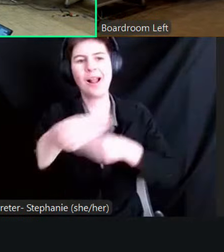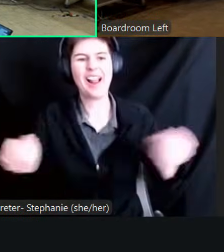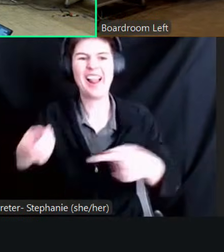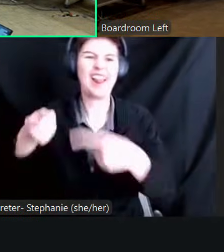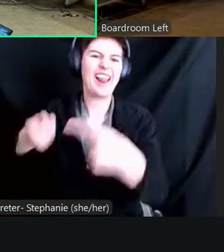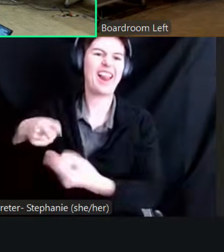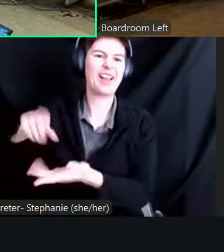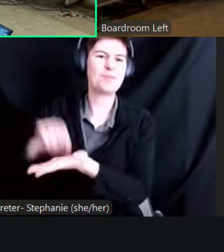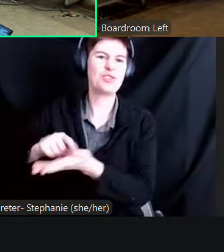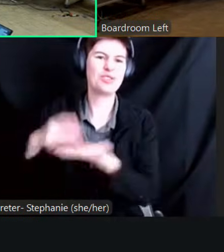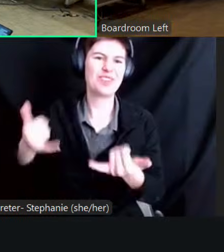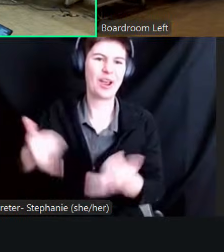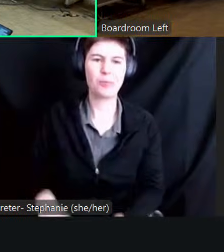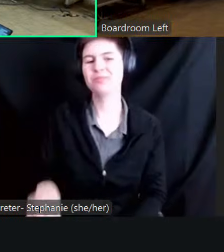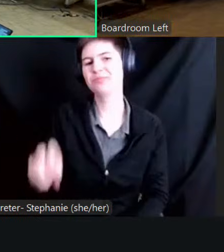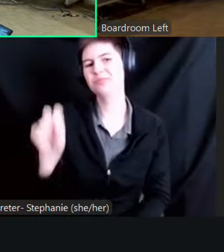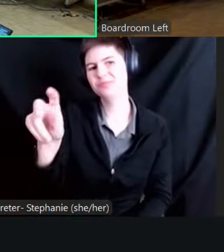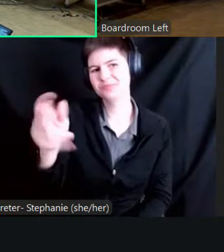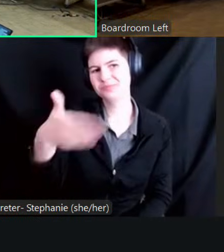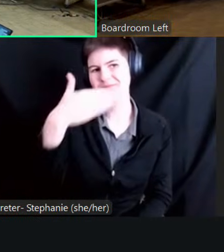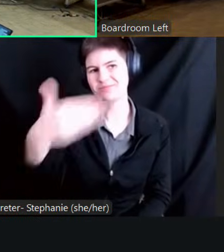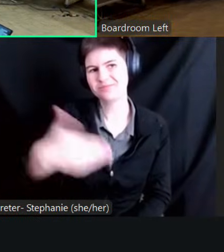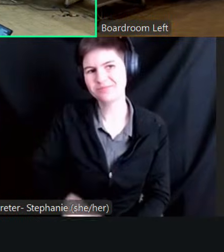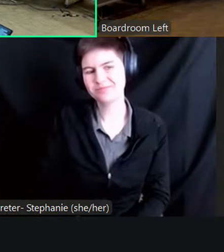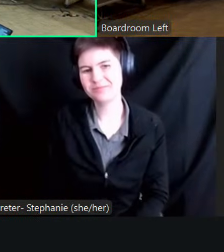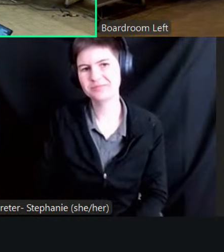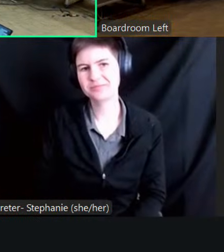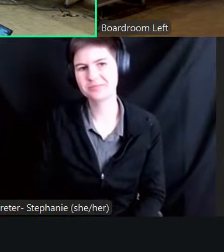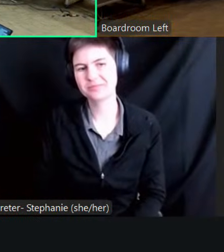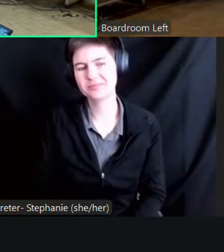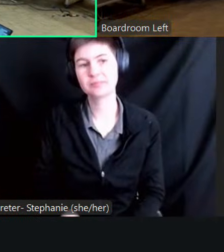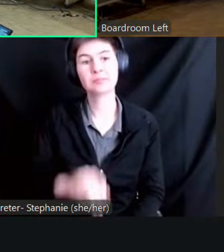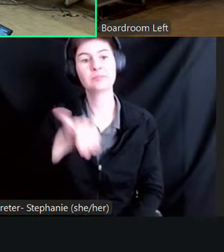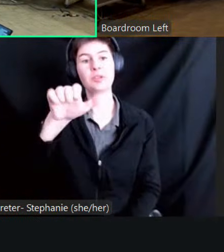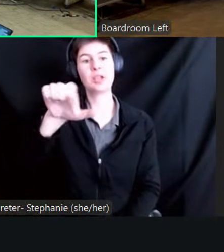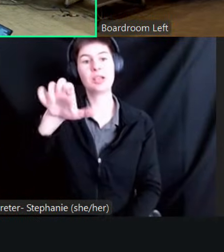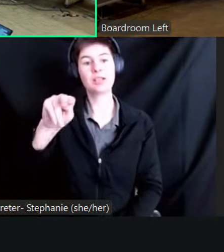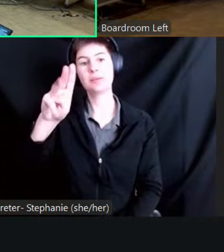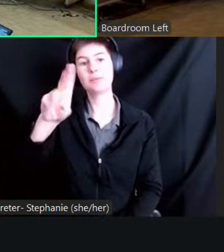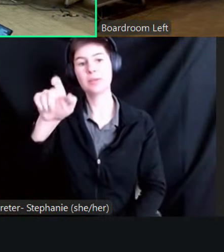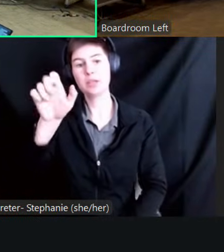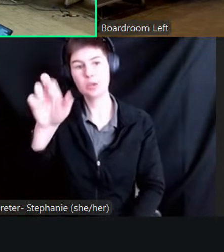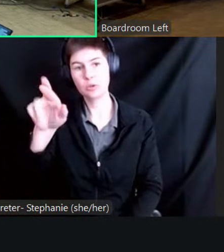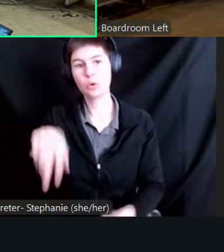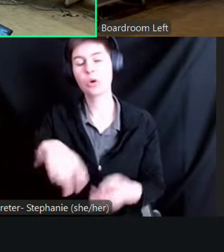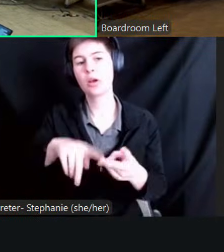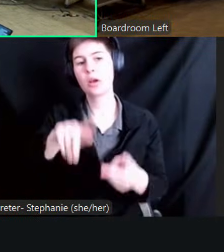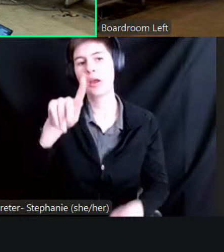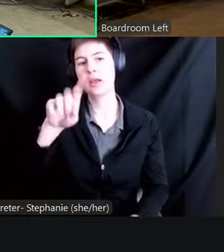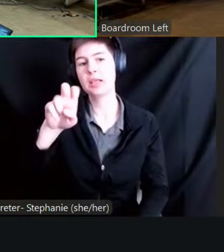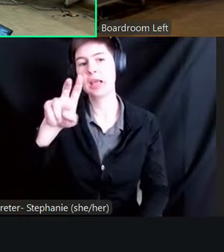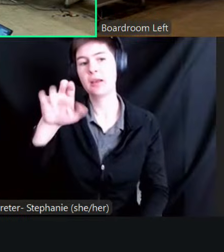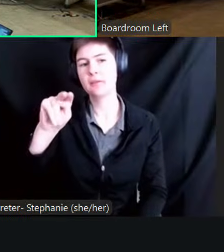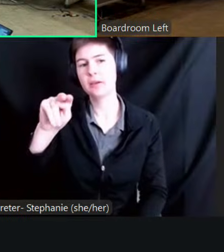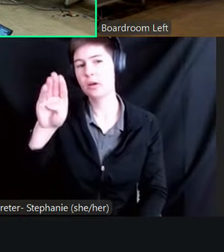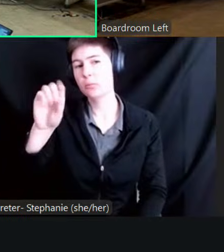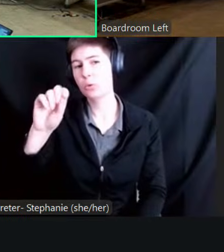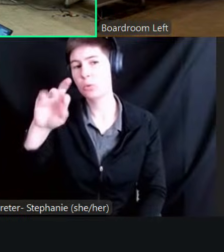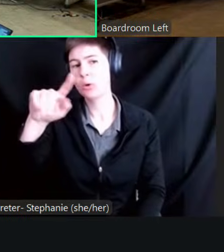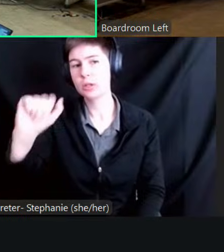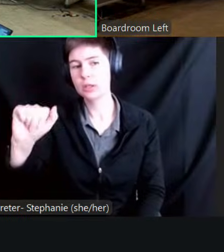Got it. All right. Thank you. Our presenters today are Jason Meter, Jason Wald, and Kevin Peralta from the Planning and Innovation